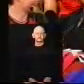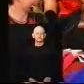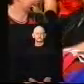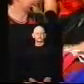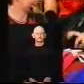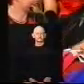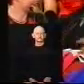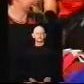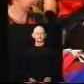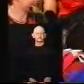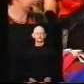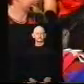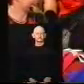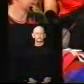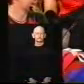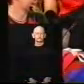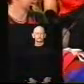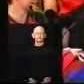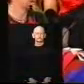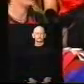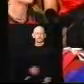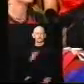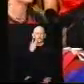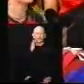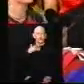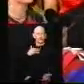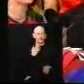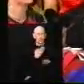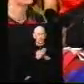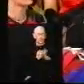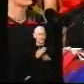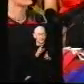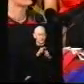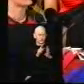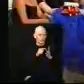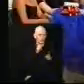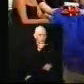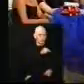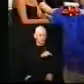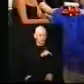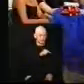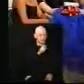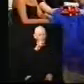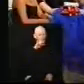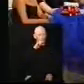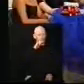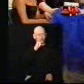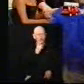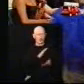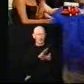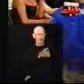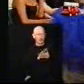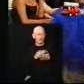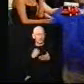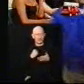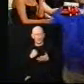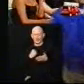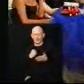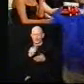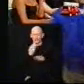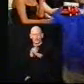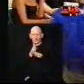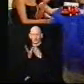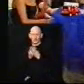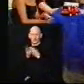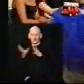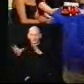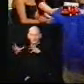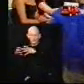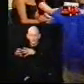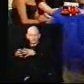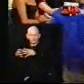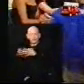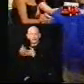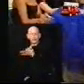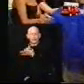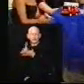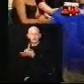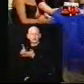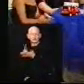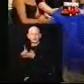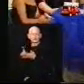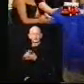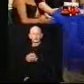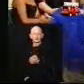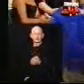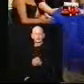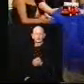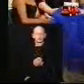make me appreciate working with other people a lot more Yeah But you must enjoy not having Because you're sort of the boss You don't have to answer to anybody And can slack people Or tell them to come back No, but it